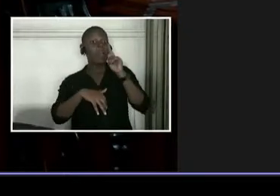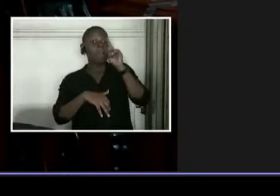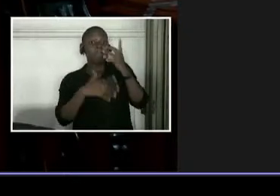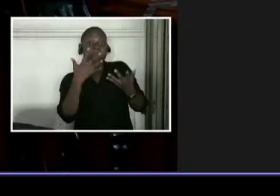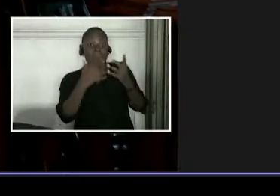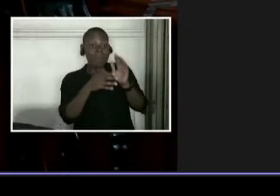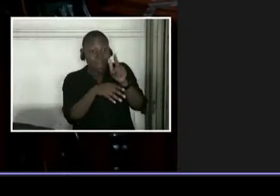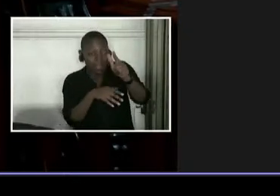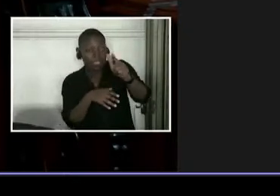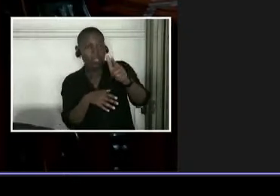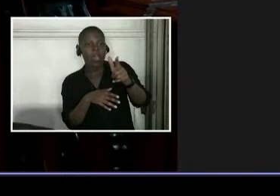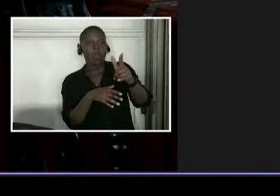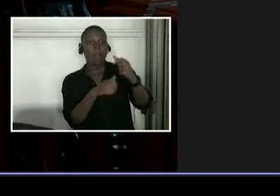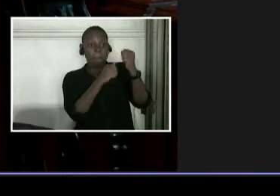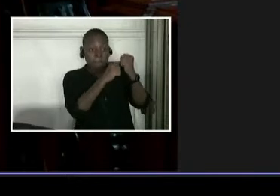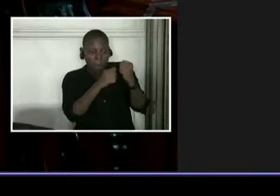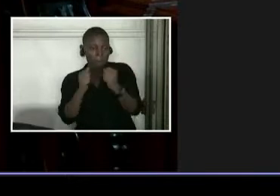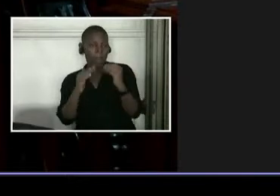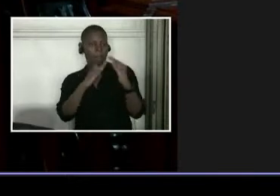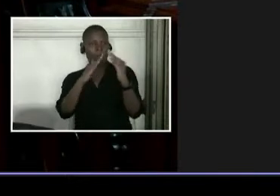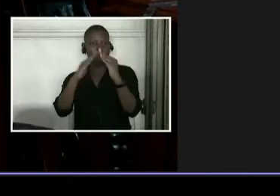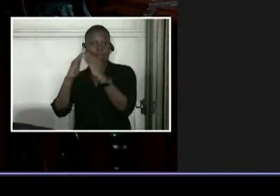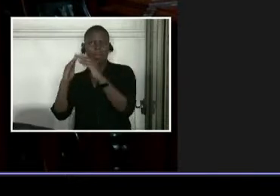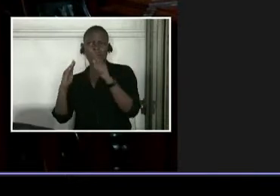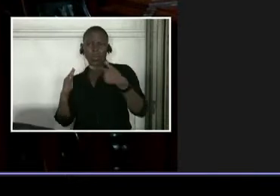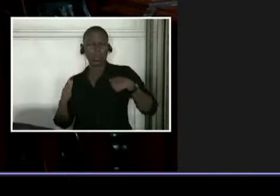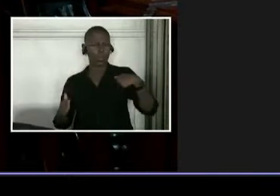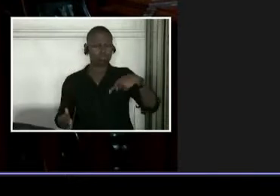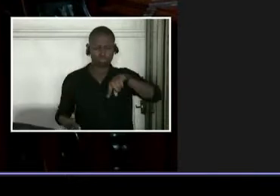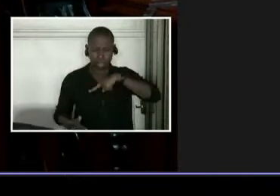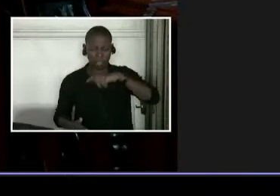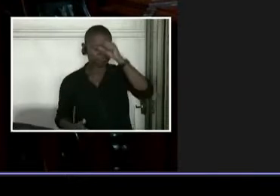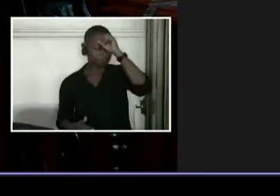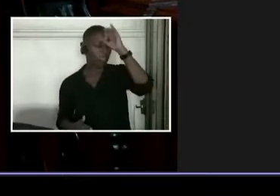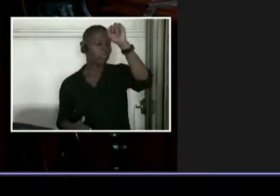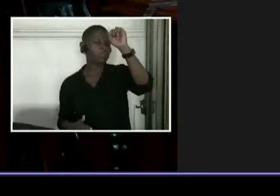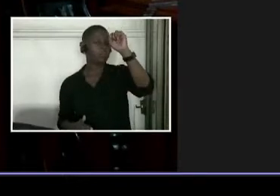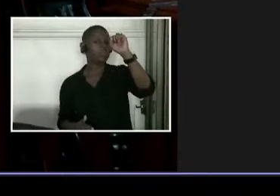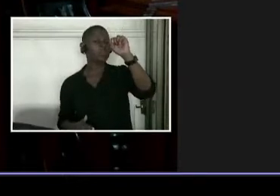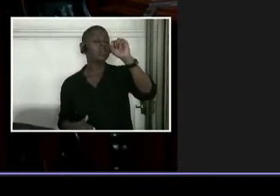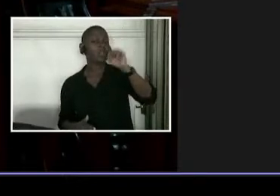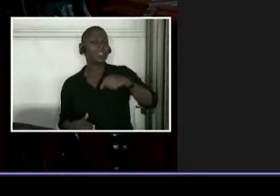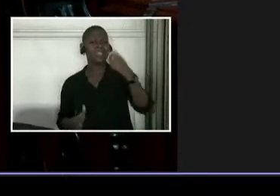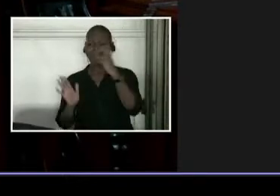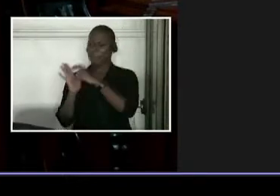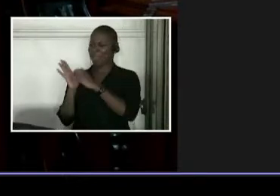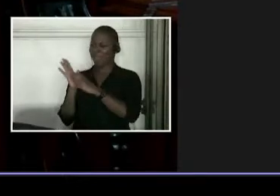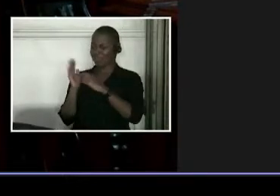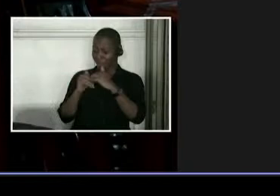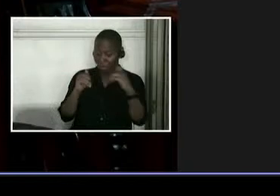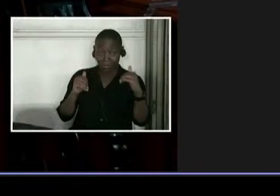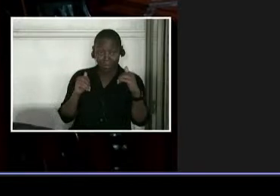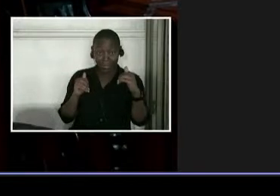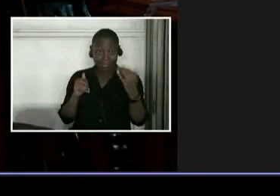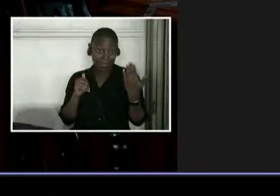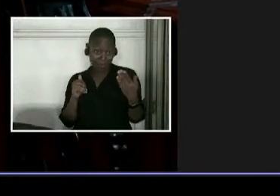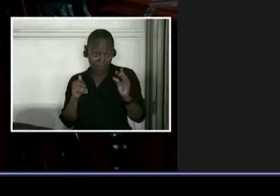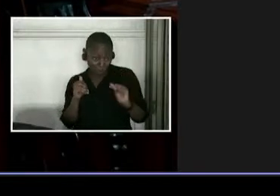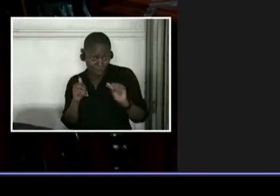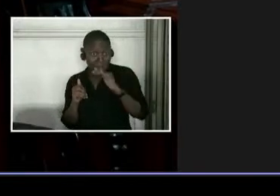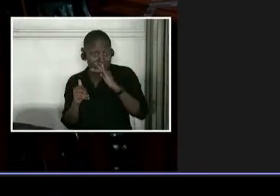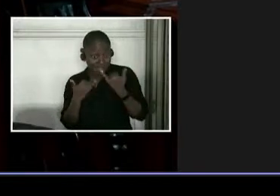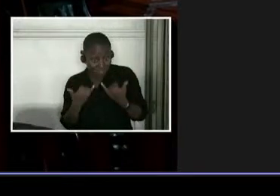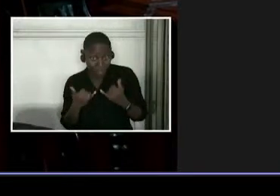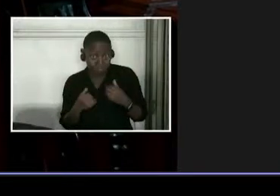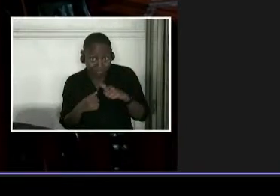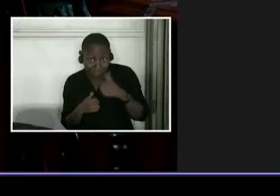and permanent houses. And we believe this country has gone beyond the apartheid laws that we knew they existed before. And